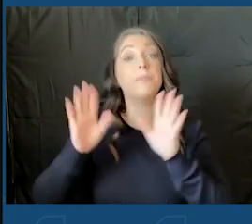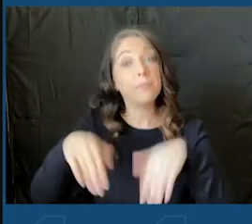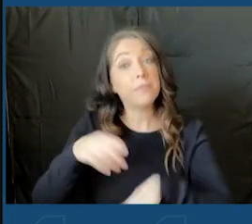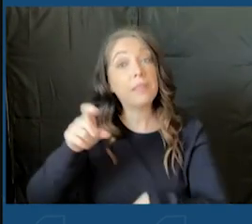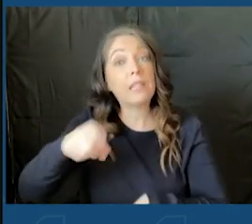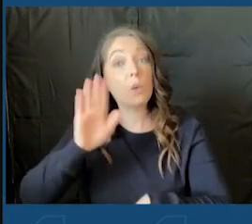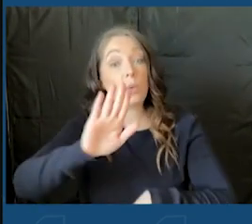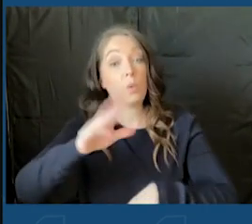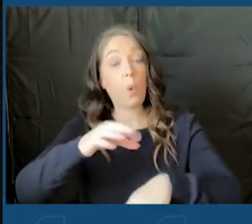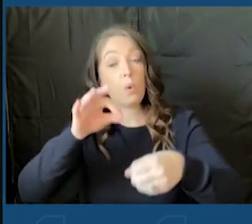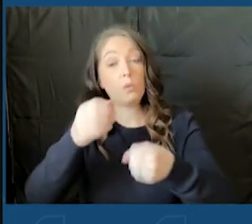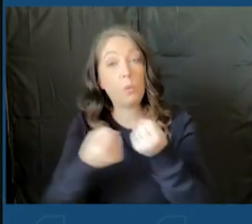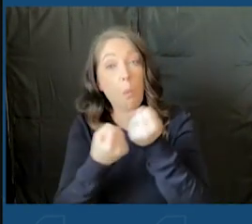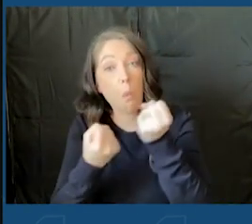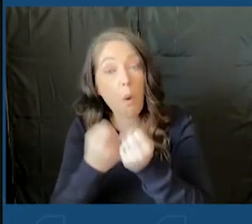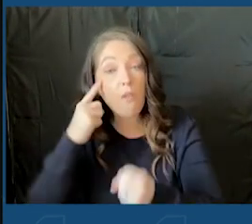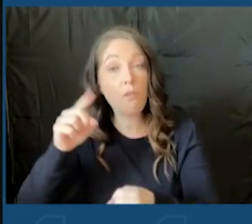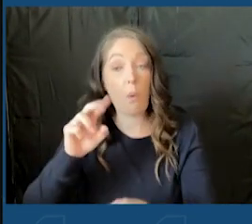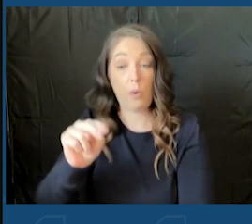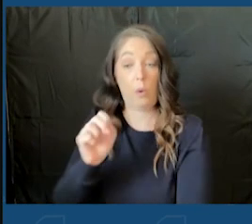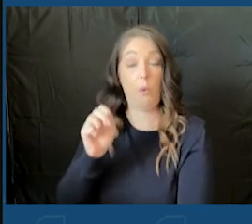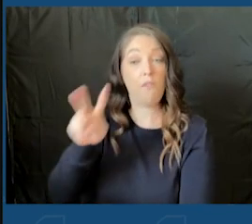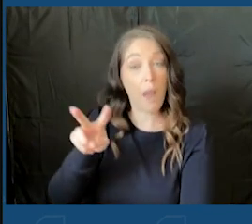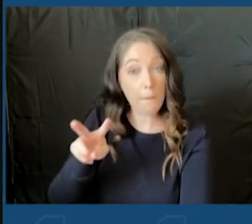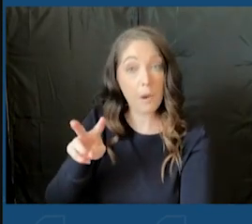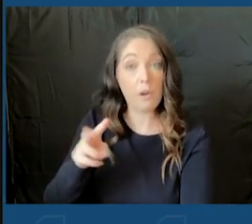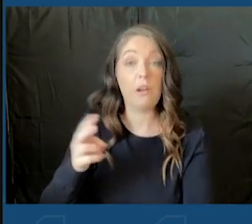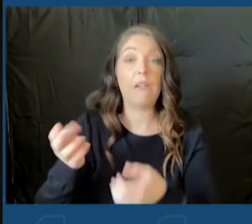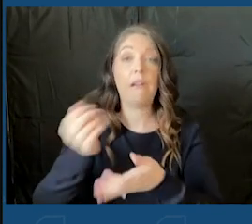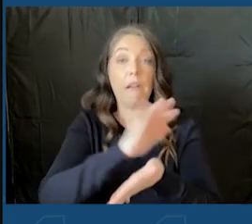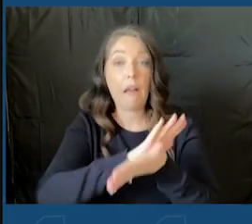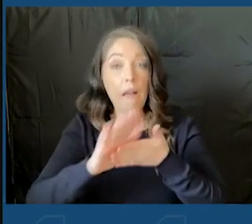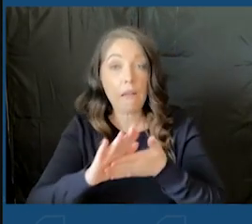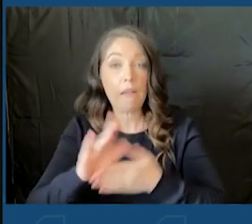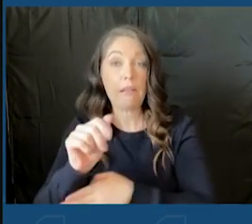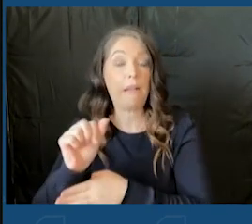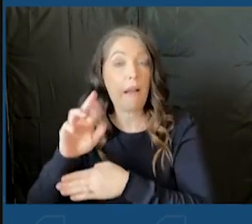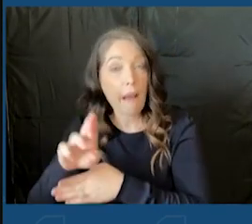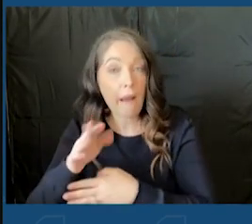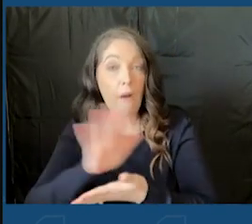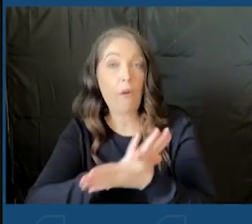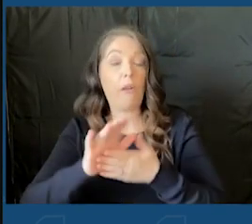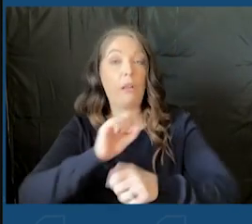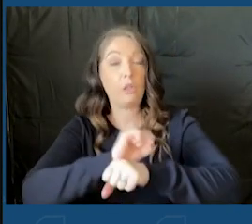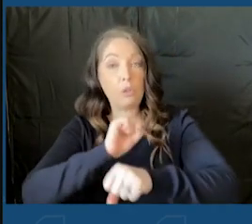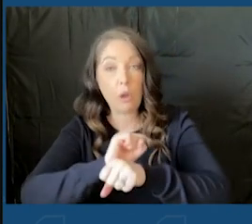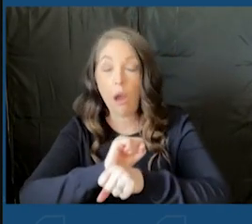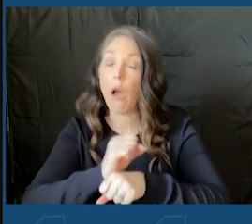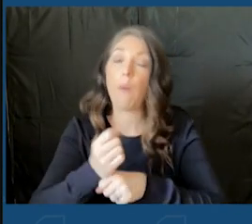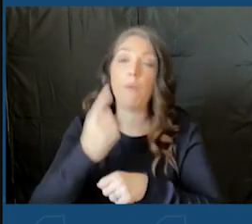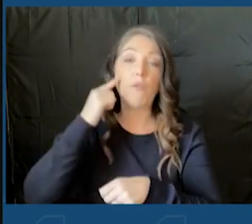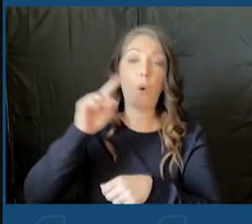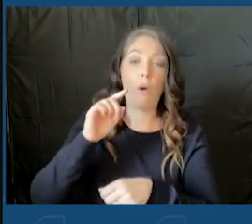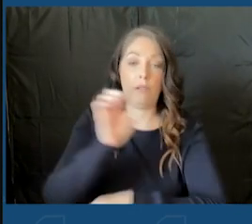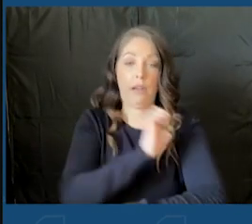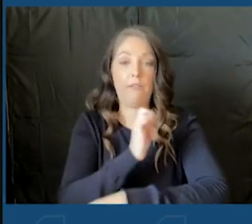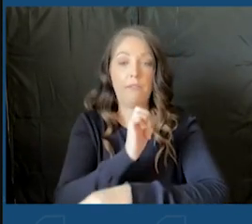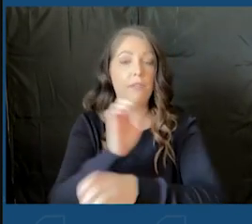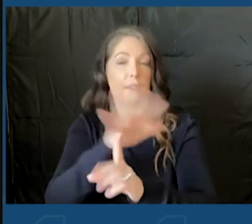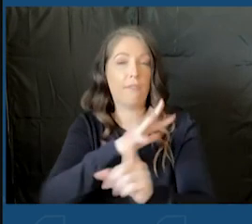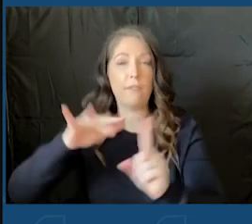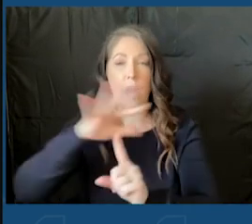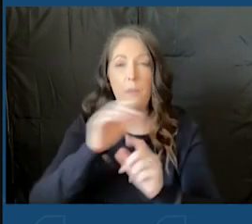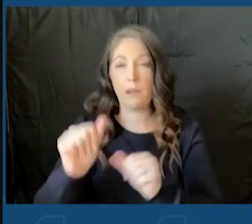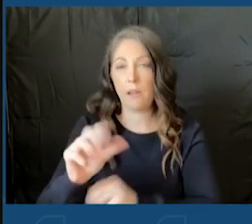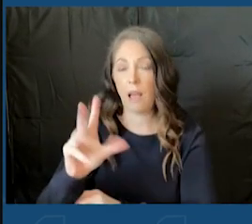$4.2 billion Clean Water, Clean Air, Green Jobs, Environmental Bond Act. I think that's critically important that we explain to people what this will